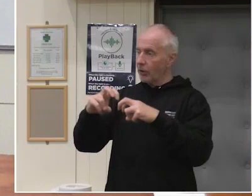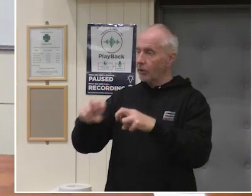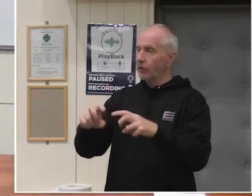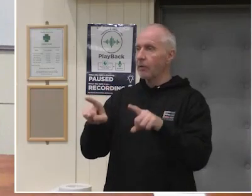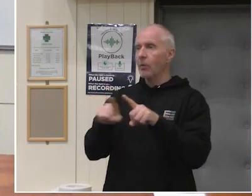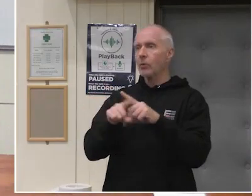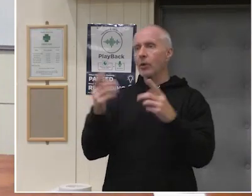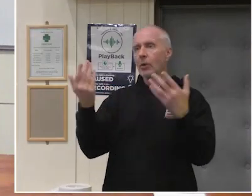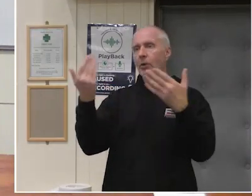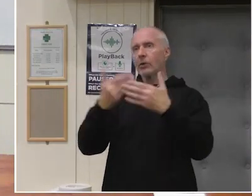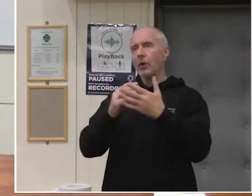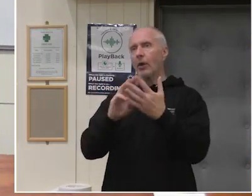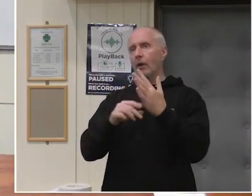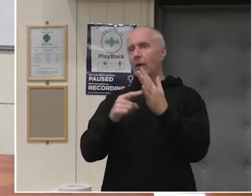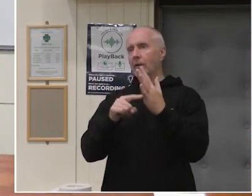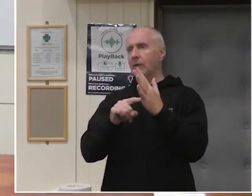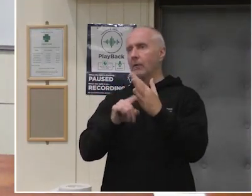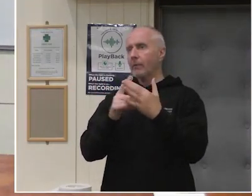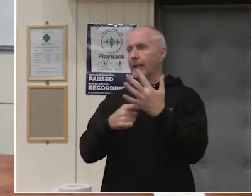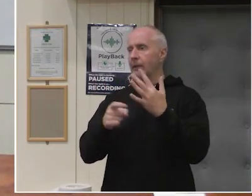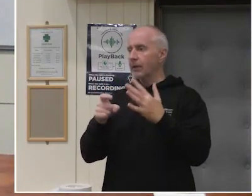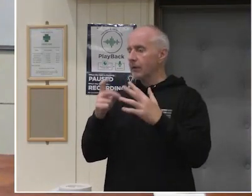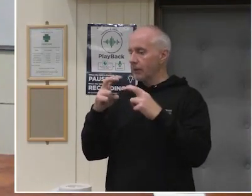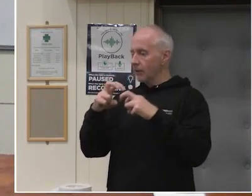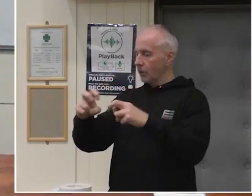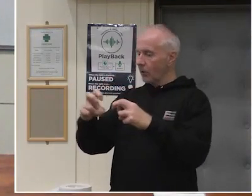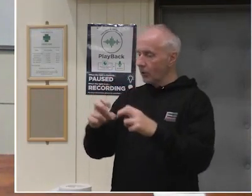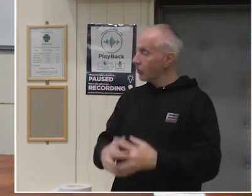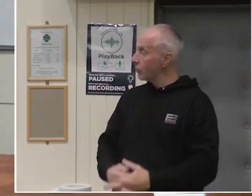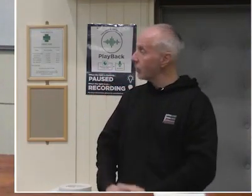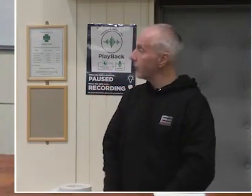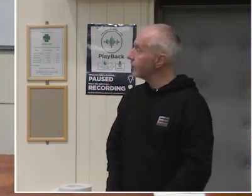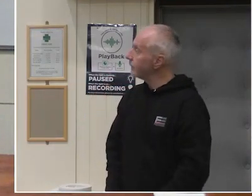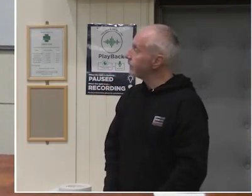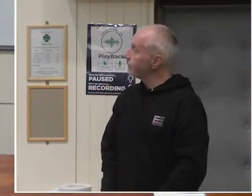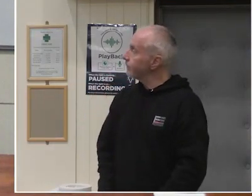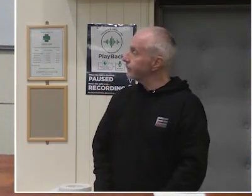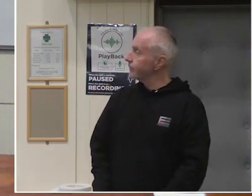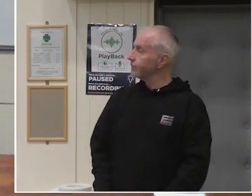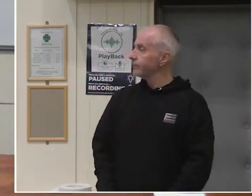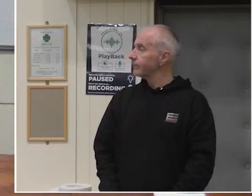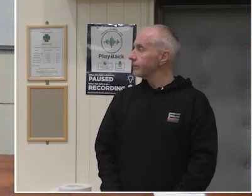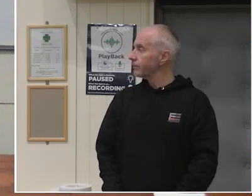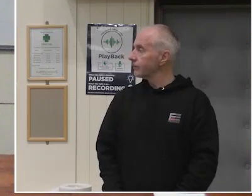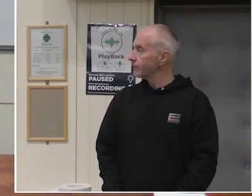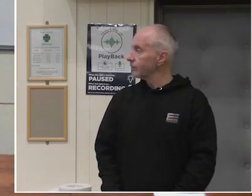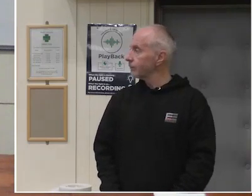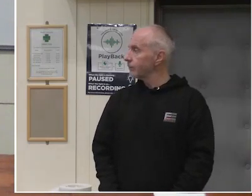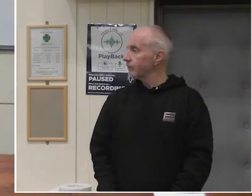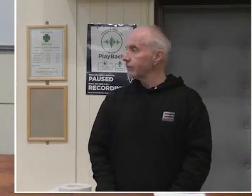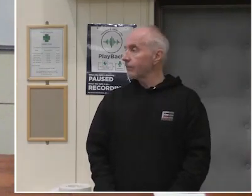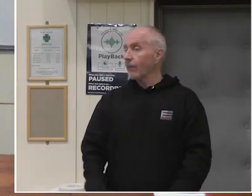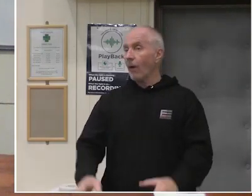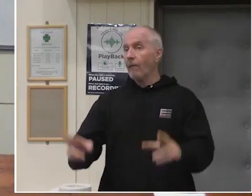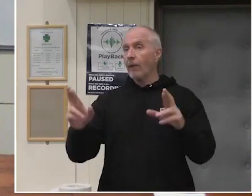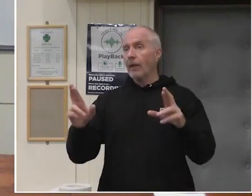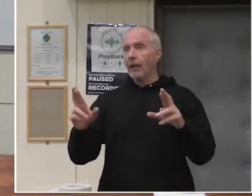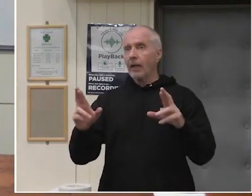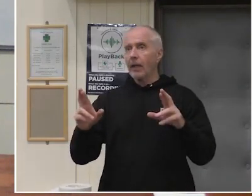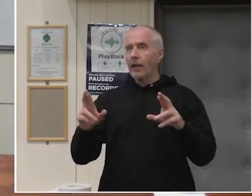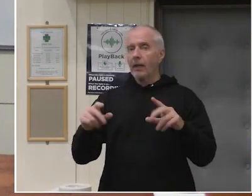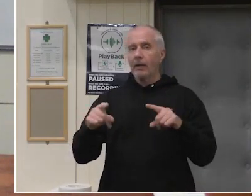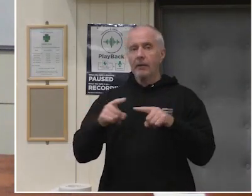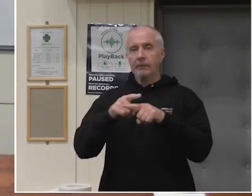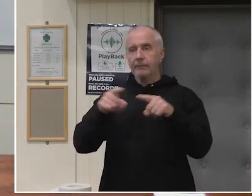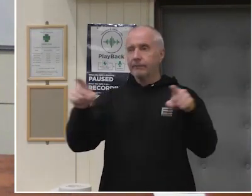dark matter searching. So, in summary, hopefully I've not taken up too much of your time, or for that